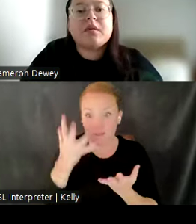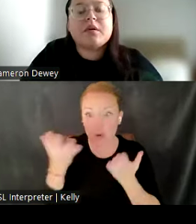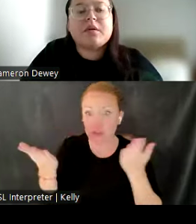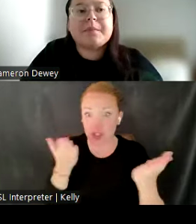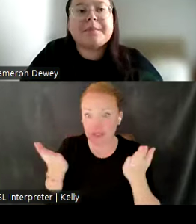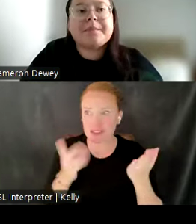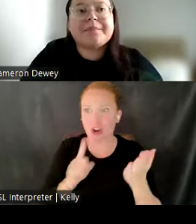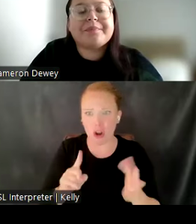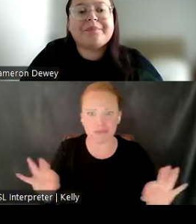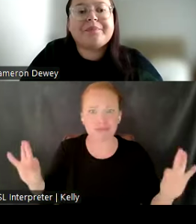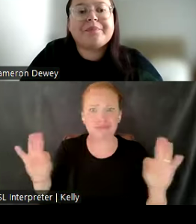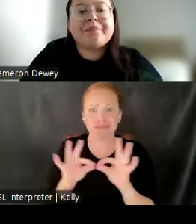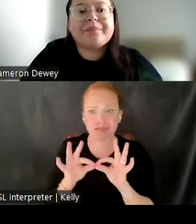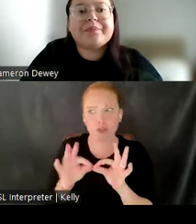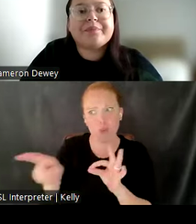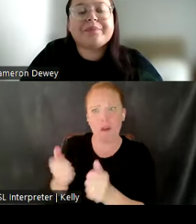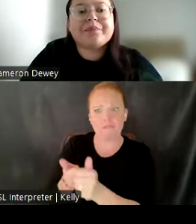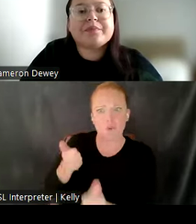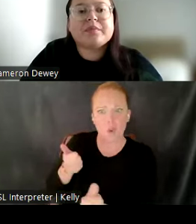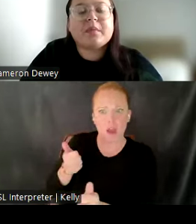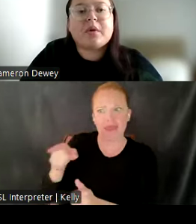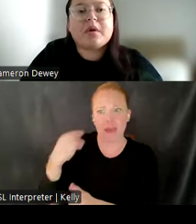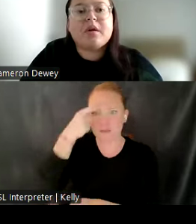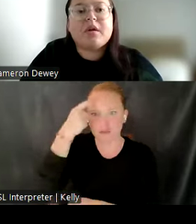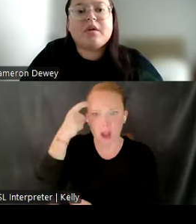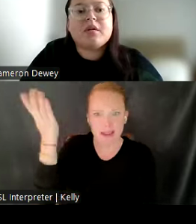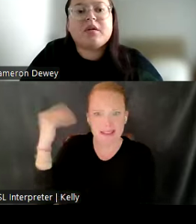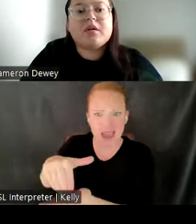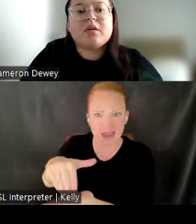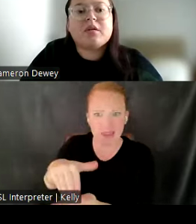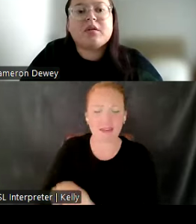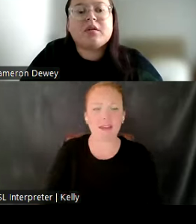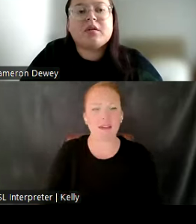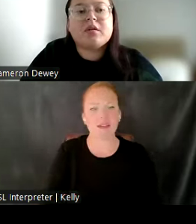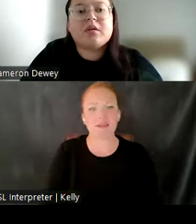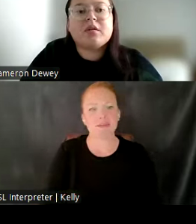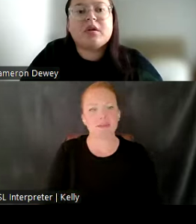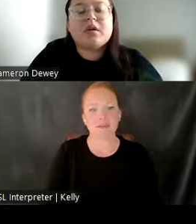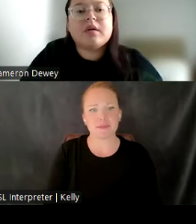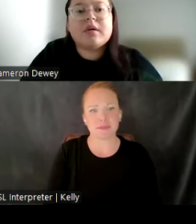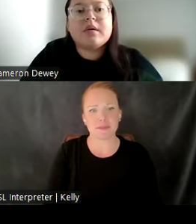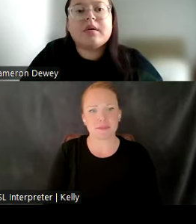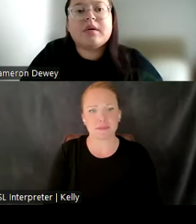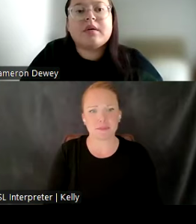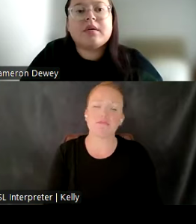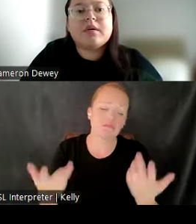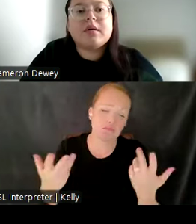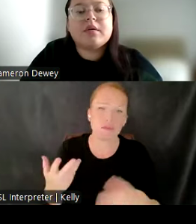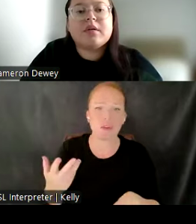crucial in order to prevent this from occurring. And of course, although we don't necessarily think that survivor